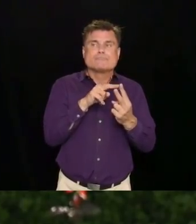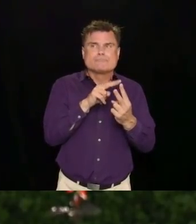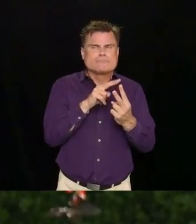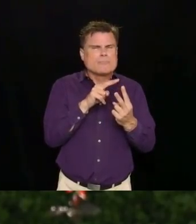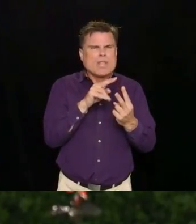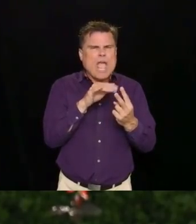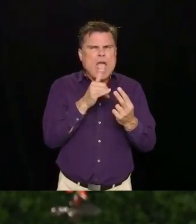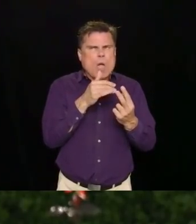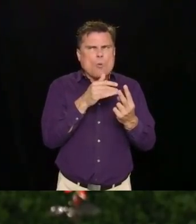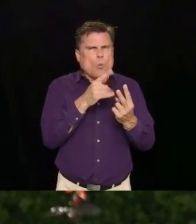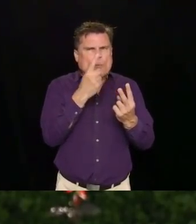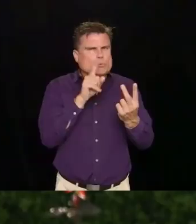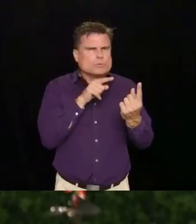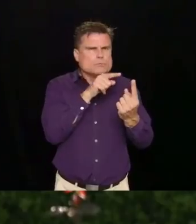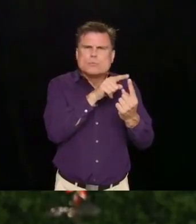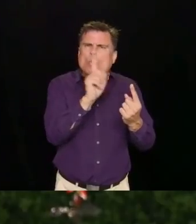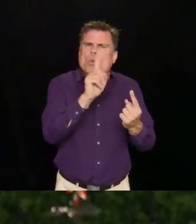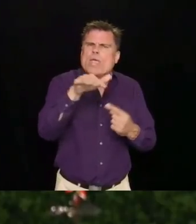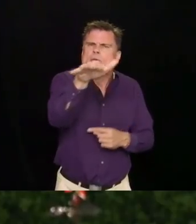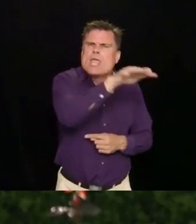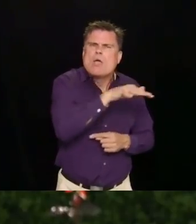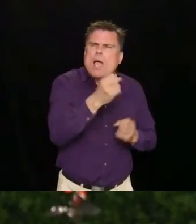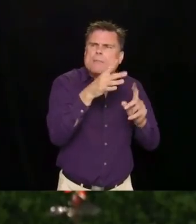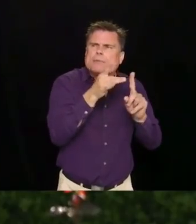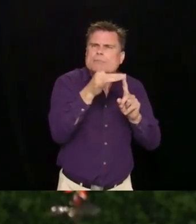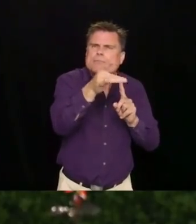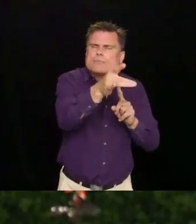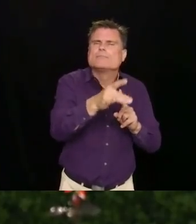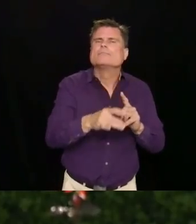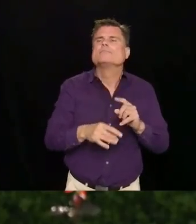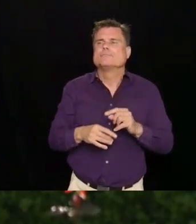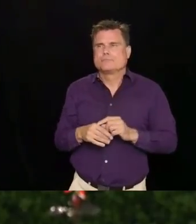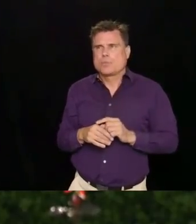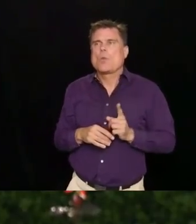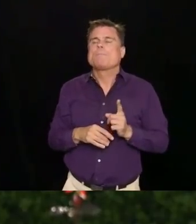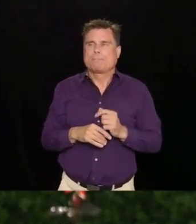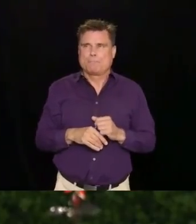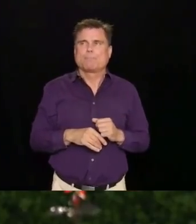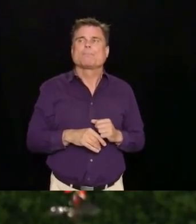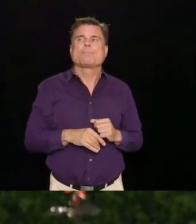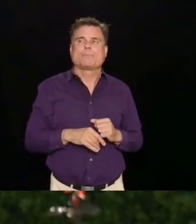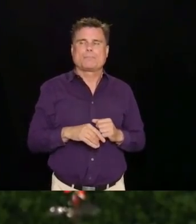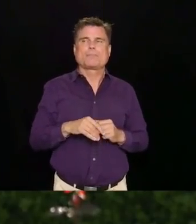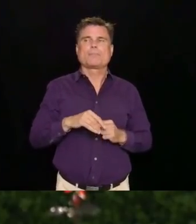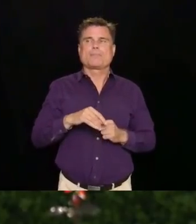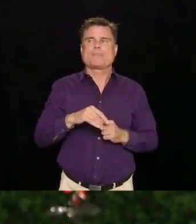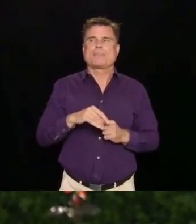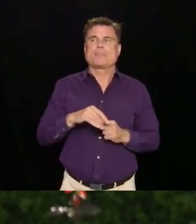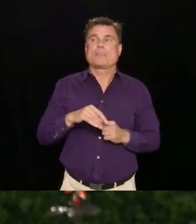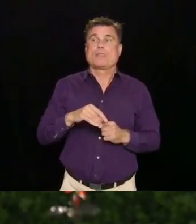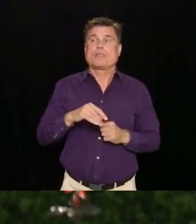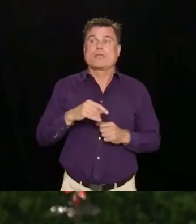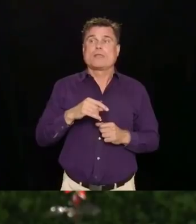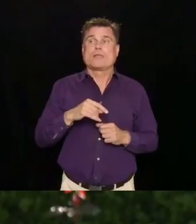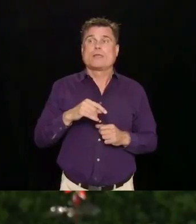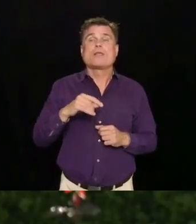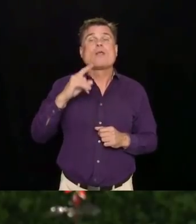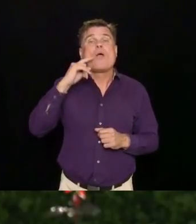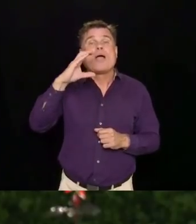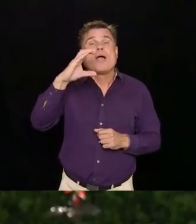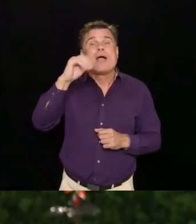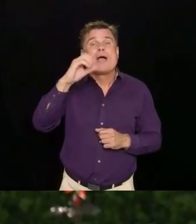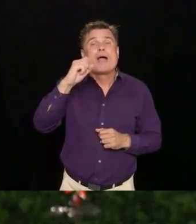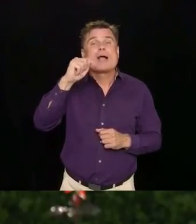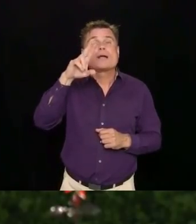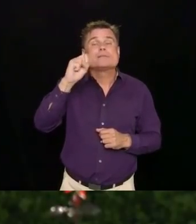the contact tracing, that is what was determined by Interior Health. And so those two locations were